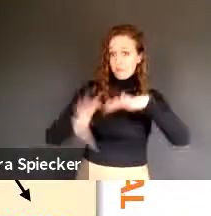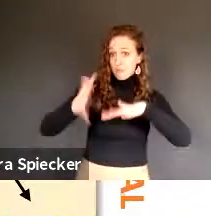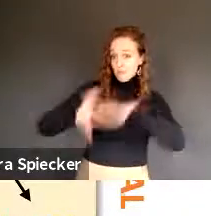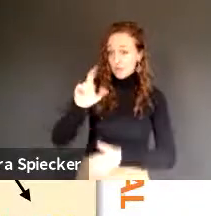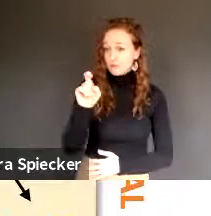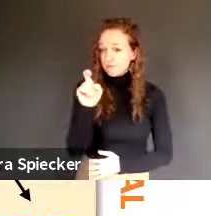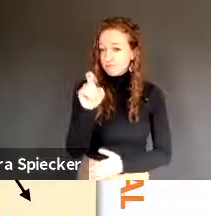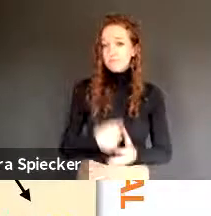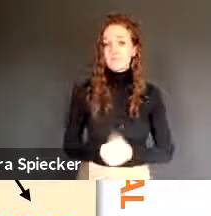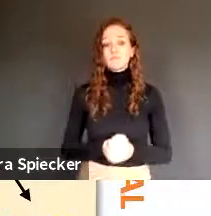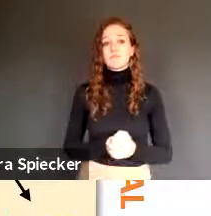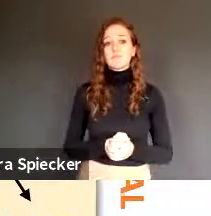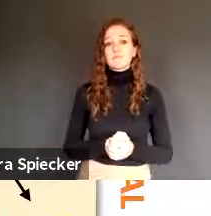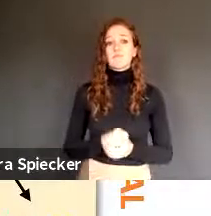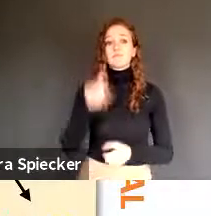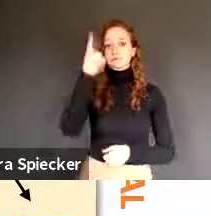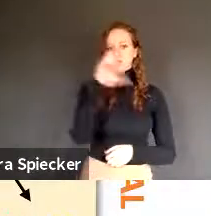be strengthened by coastal upwelling.